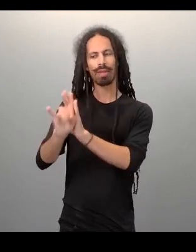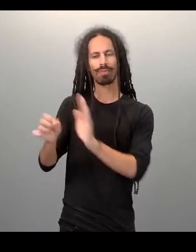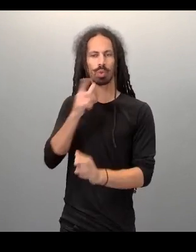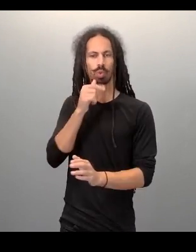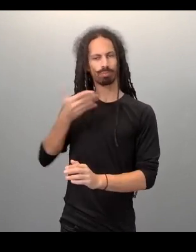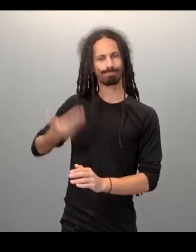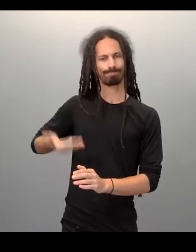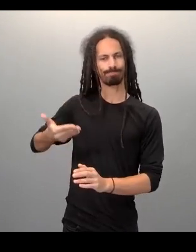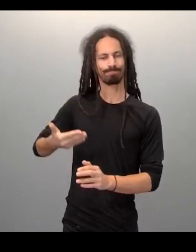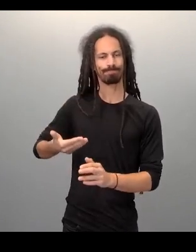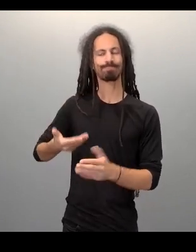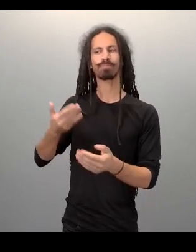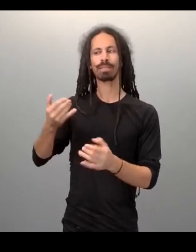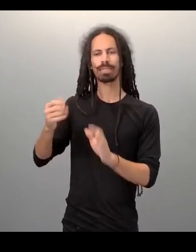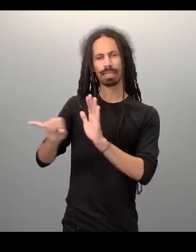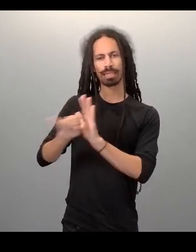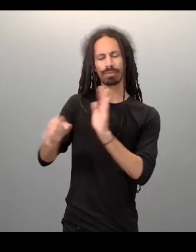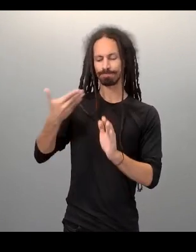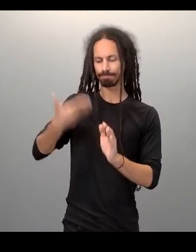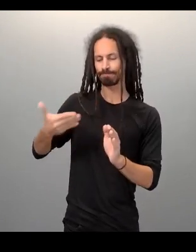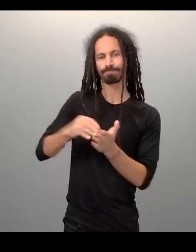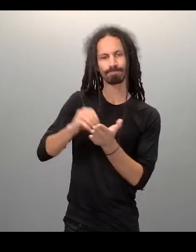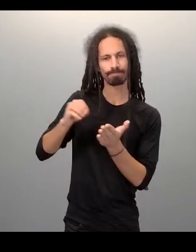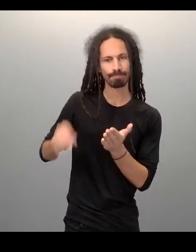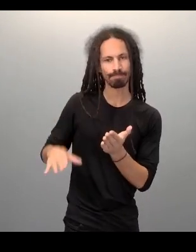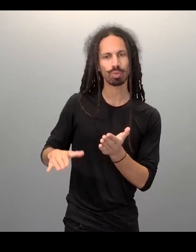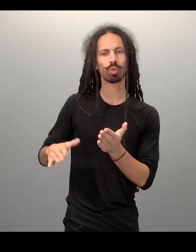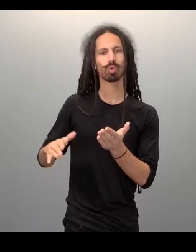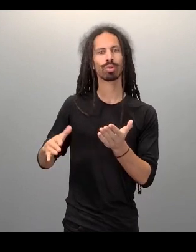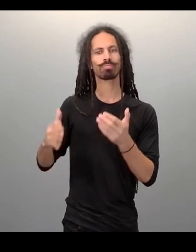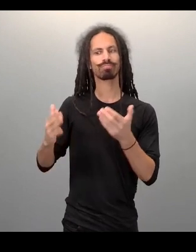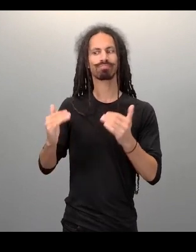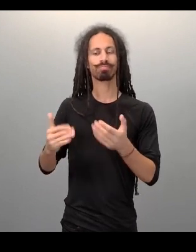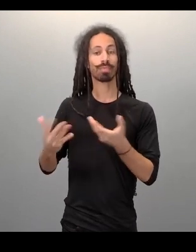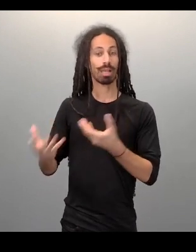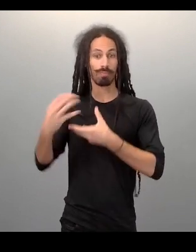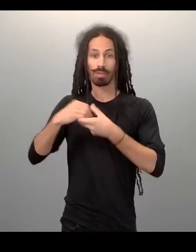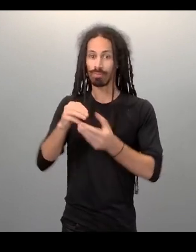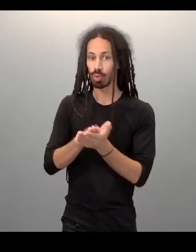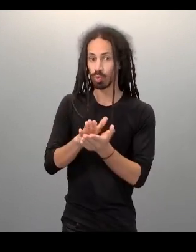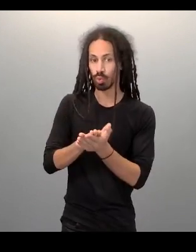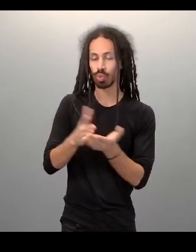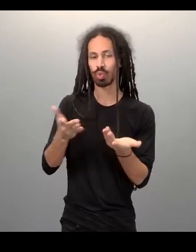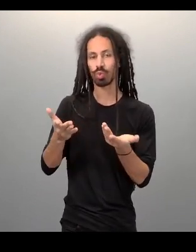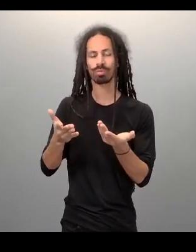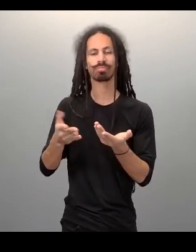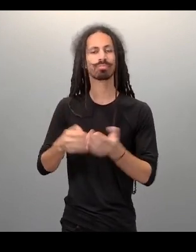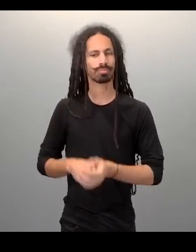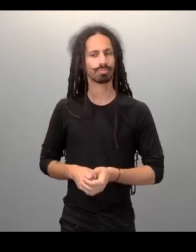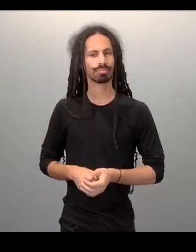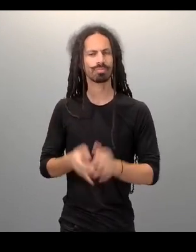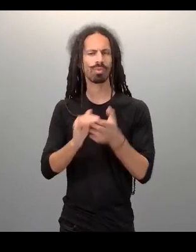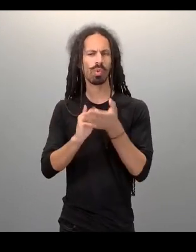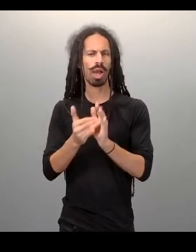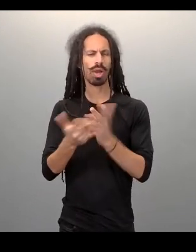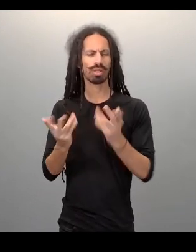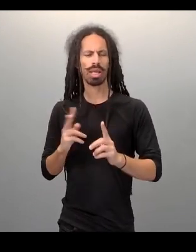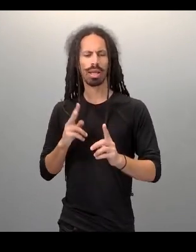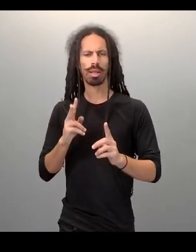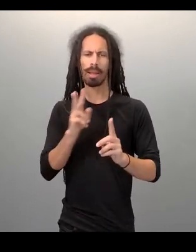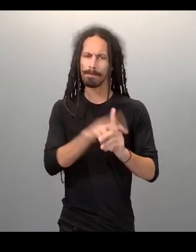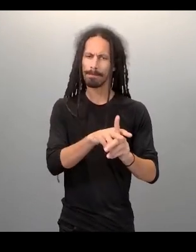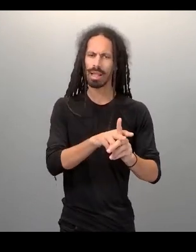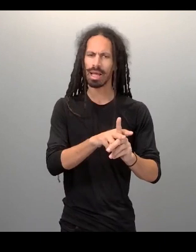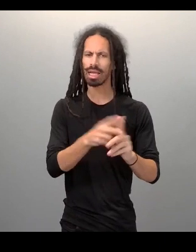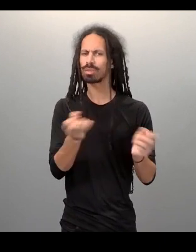a student and we're in this type of school. So how can you apply this in your